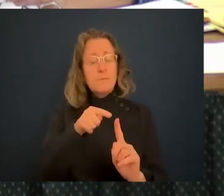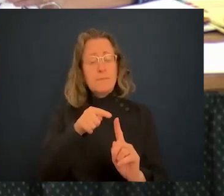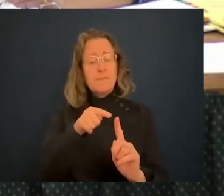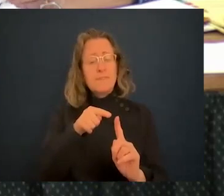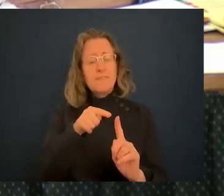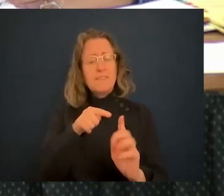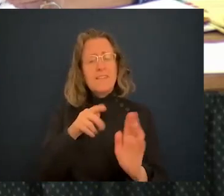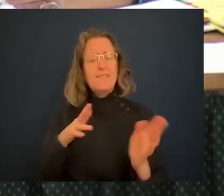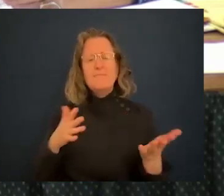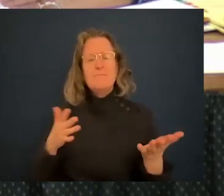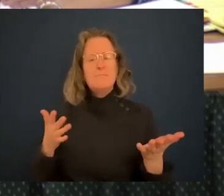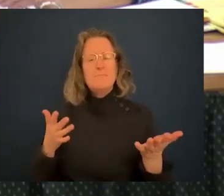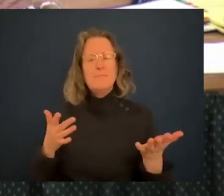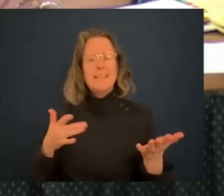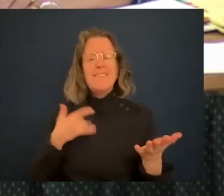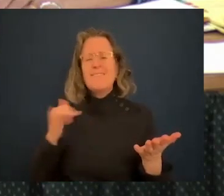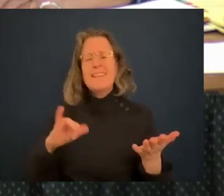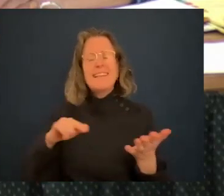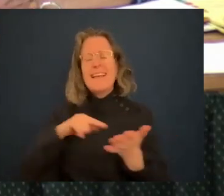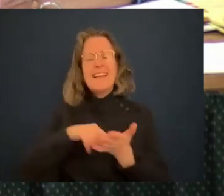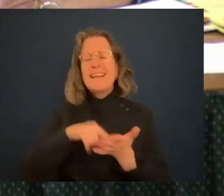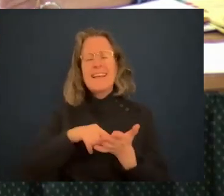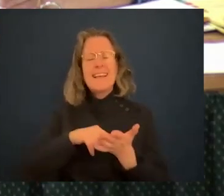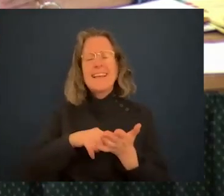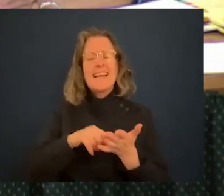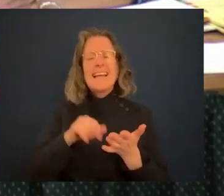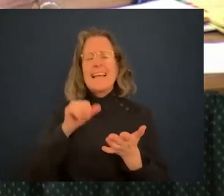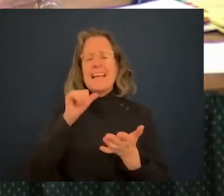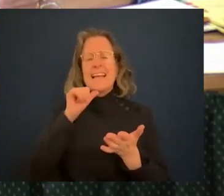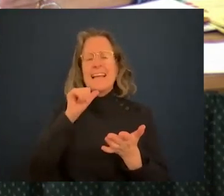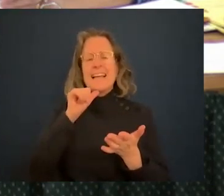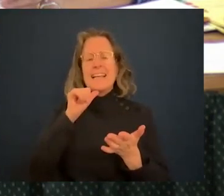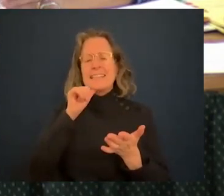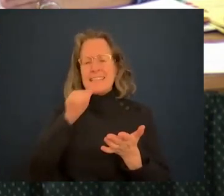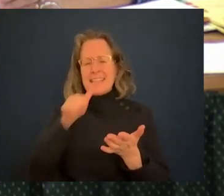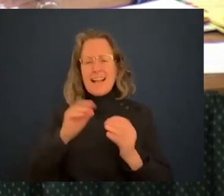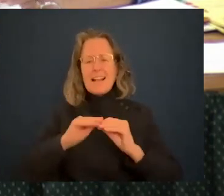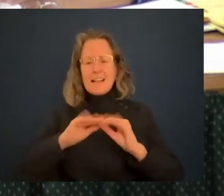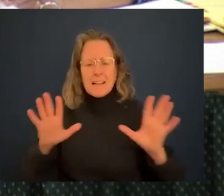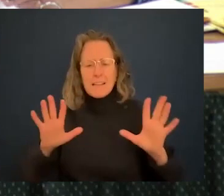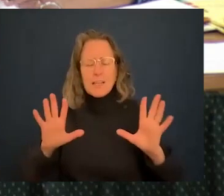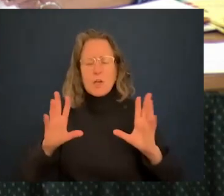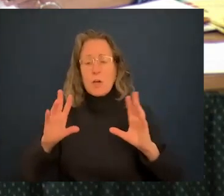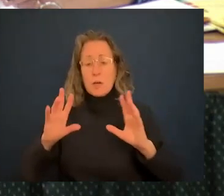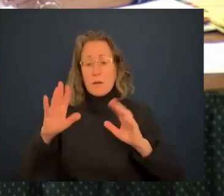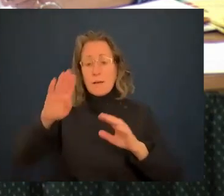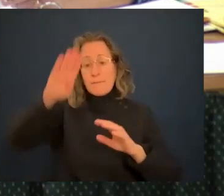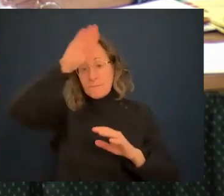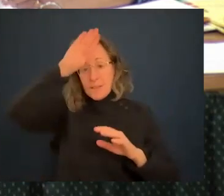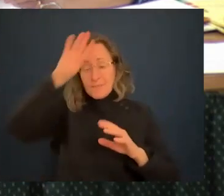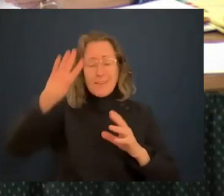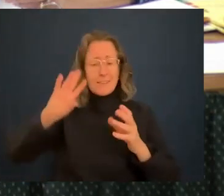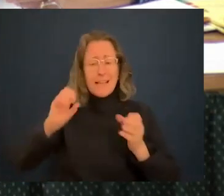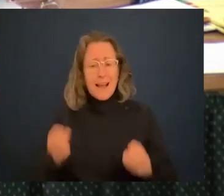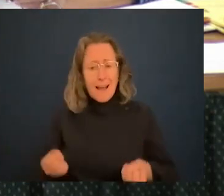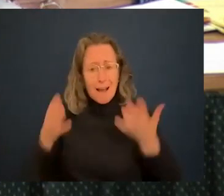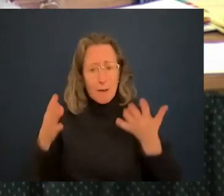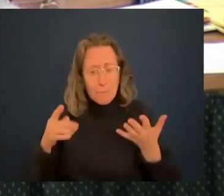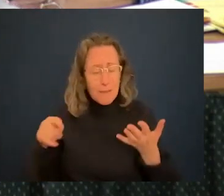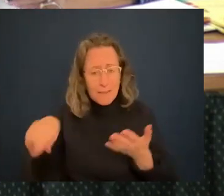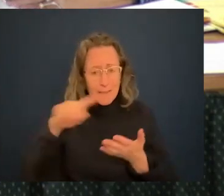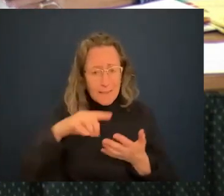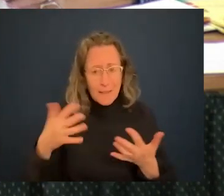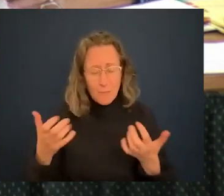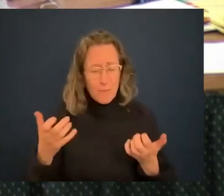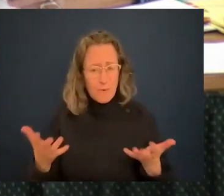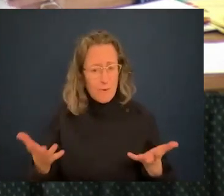down into the Practical nature of exactly how many firefighters sorry so I don't think